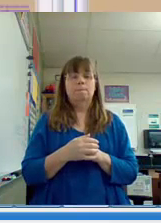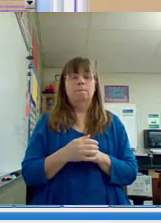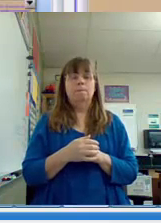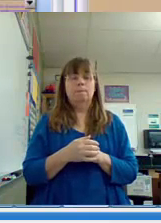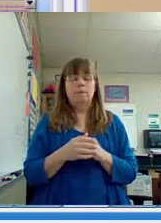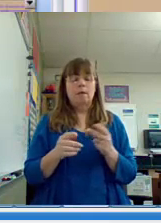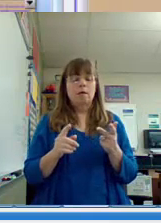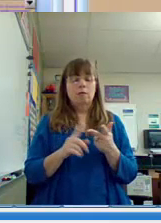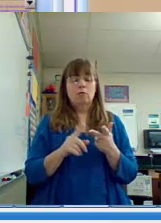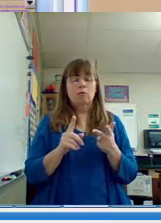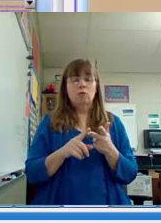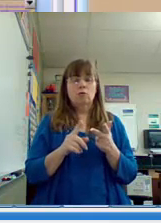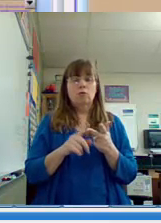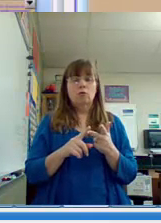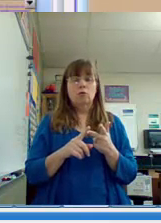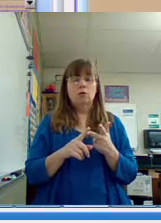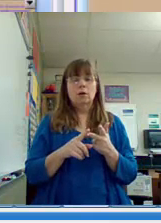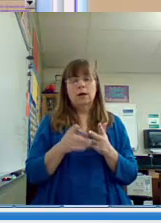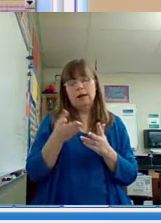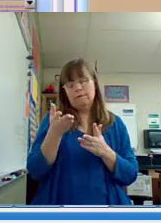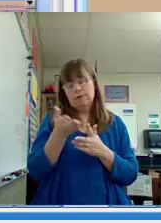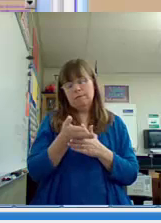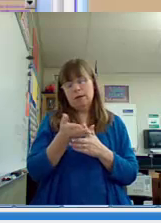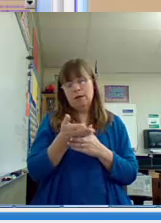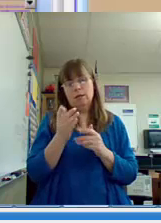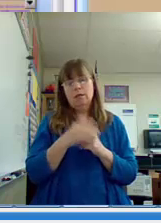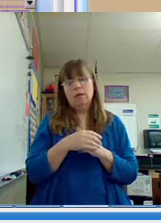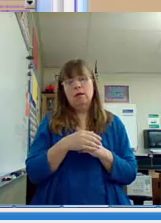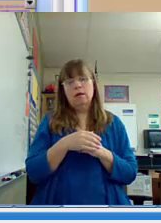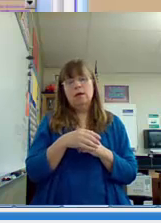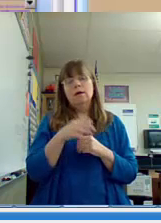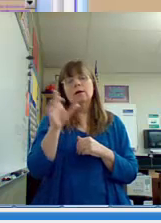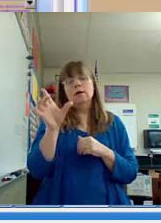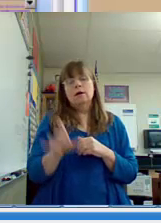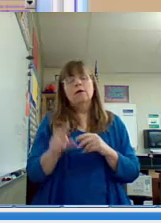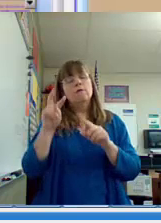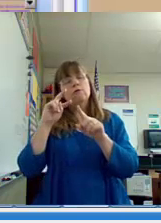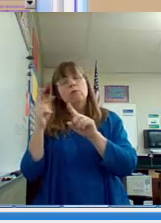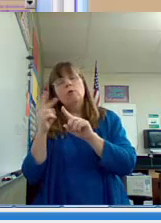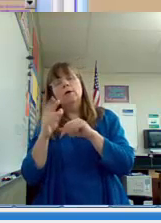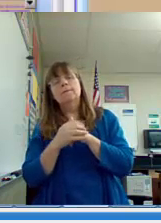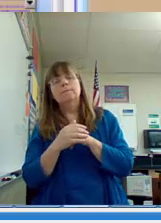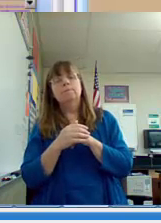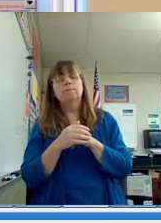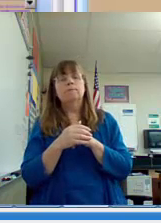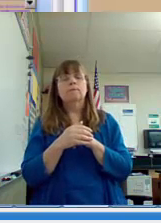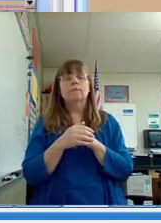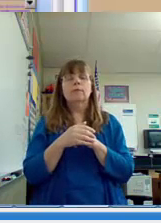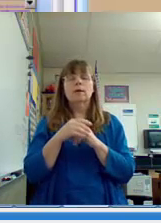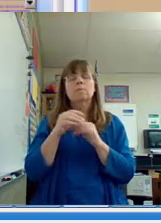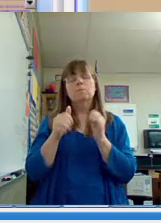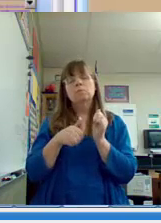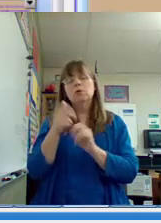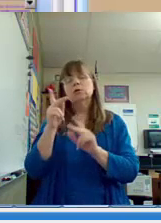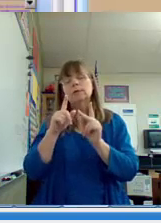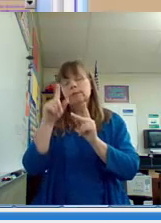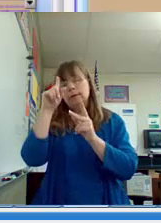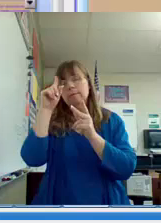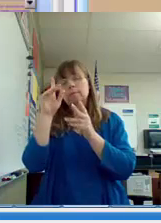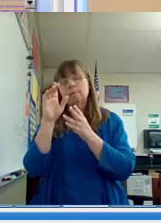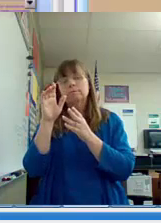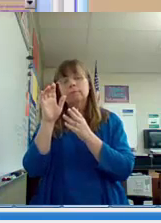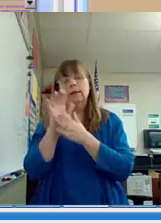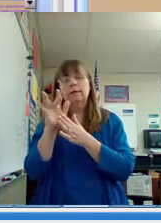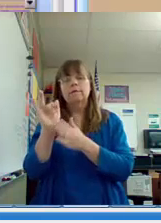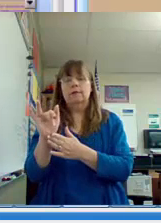The third one is kind of in the middle of those two. It's called the conservation viewpoint, and this is probably where most people fall. It's the belief that people